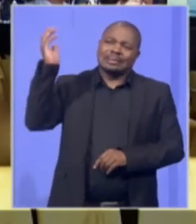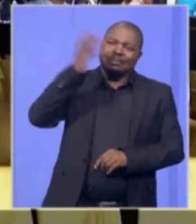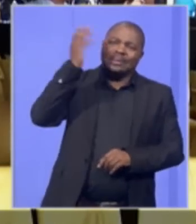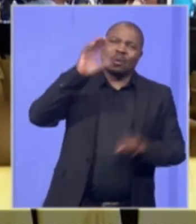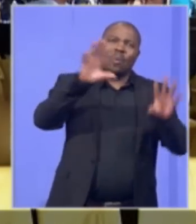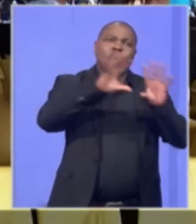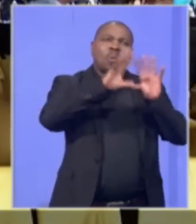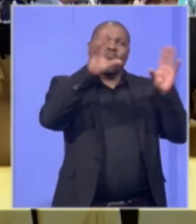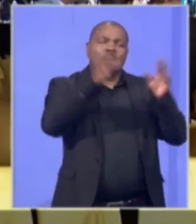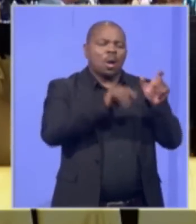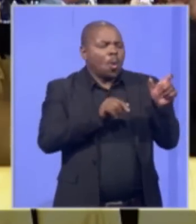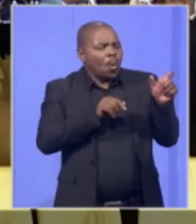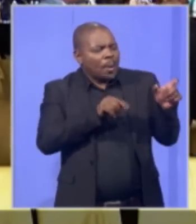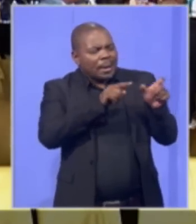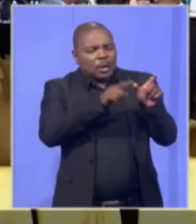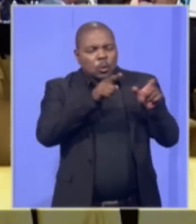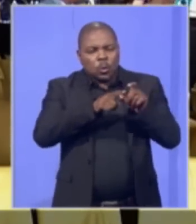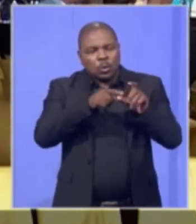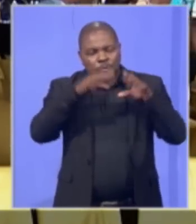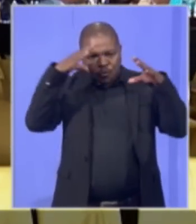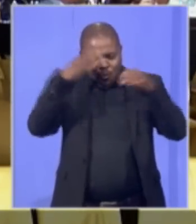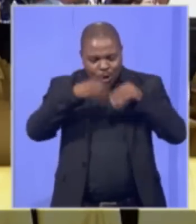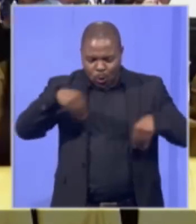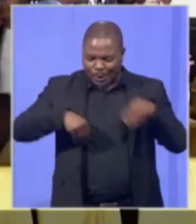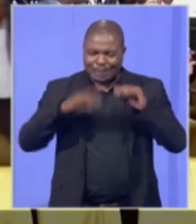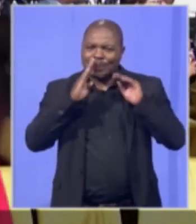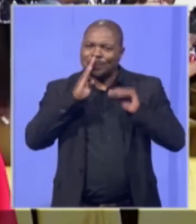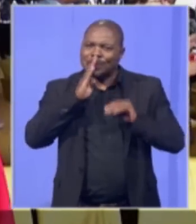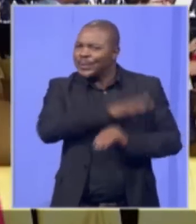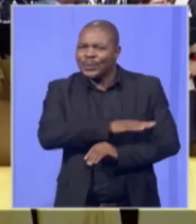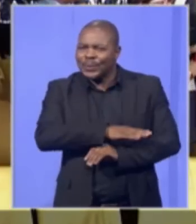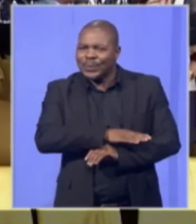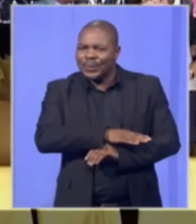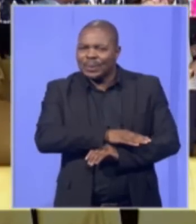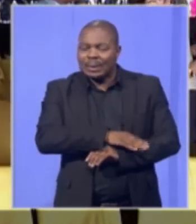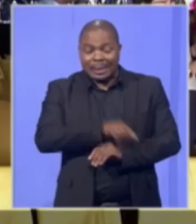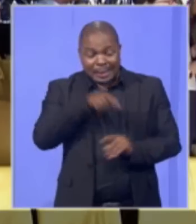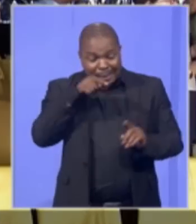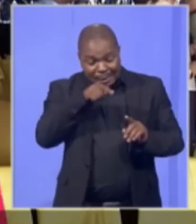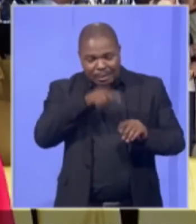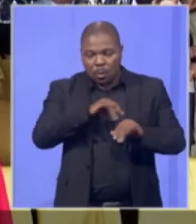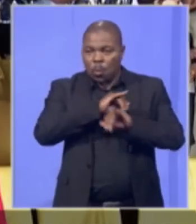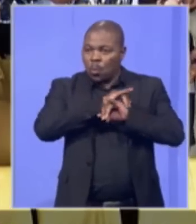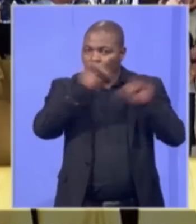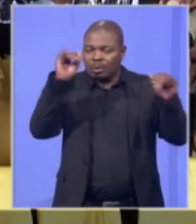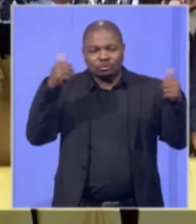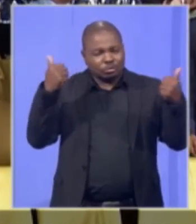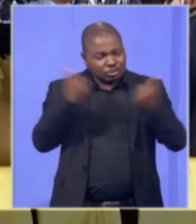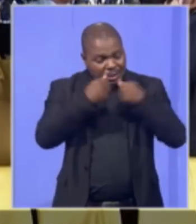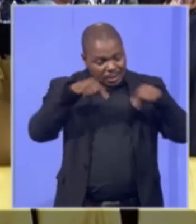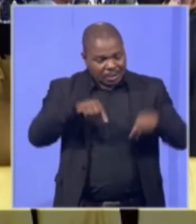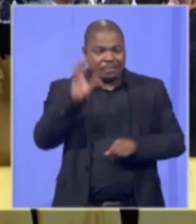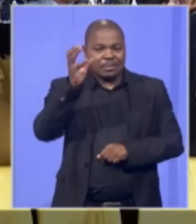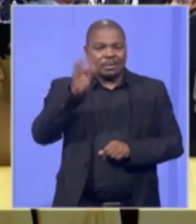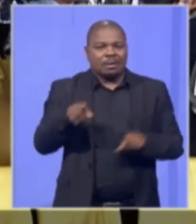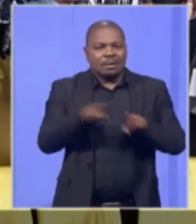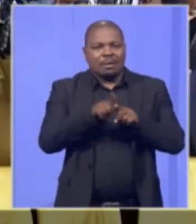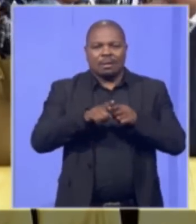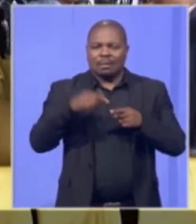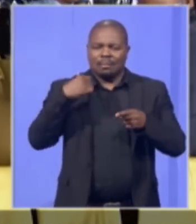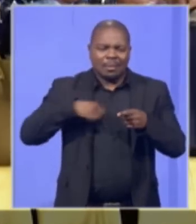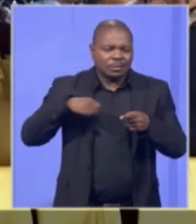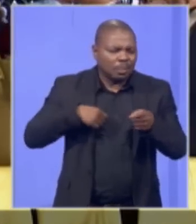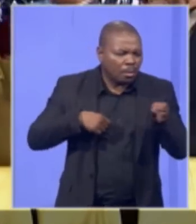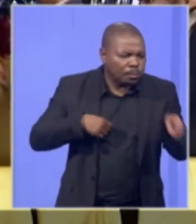a single word dedicated on corruption, which is a major challenge in the Free State. Whether to go to